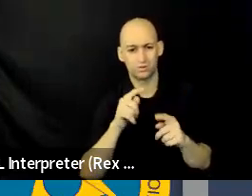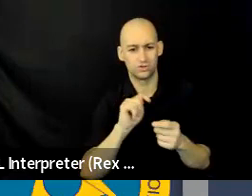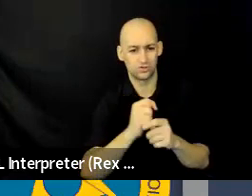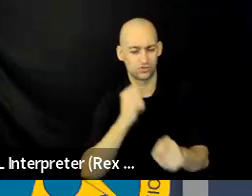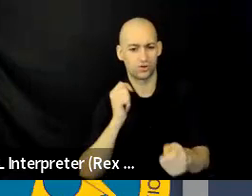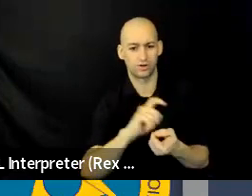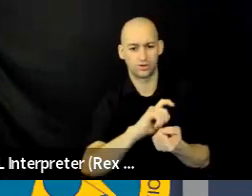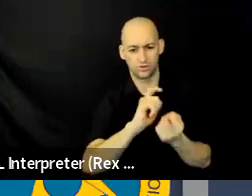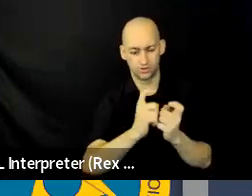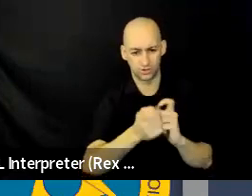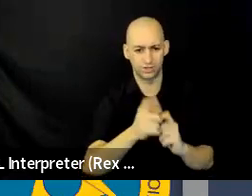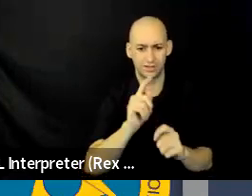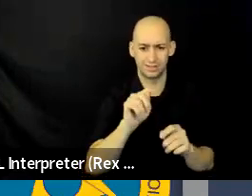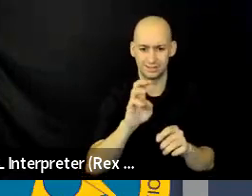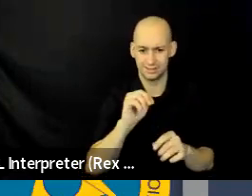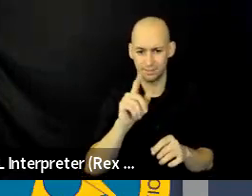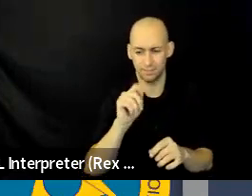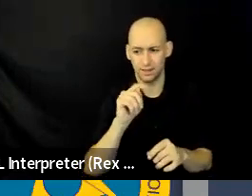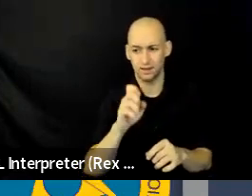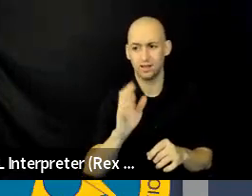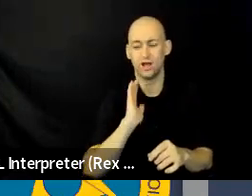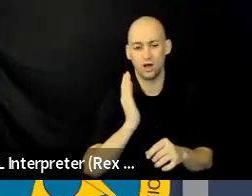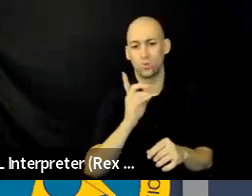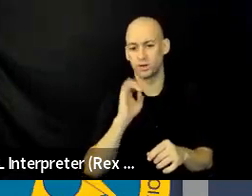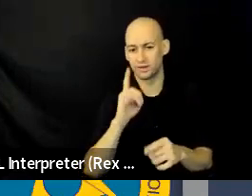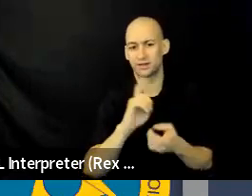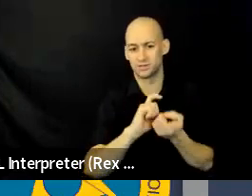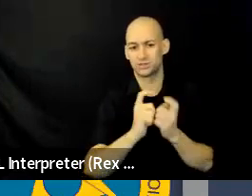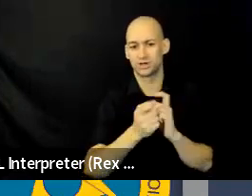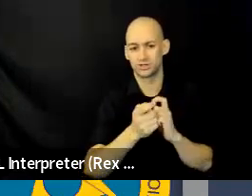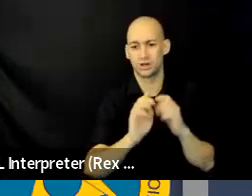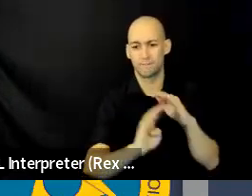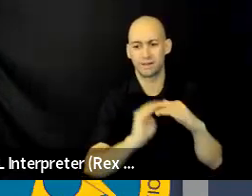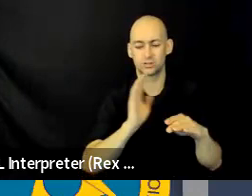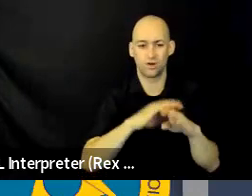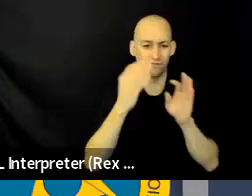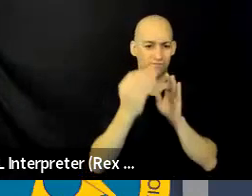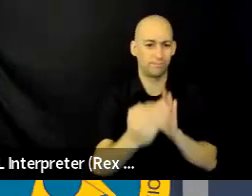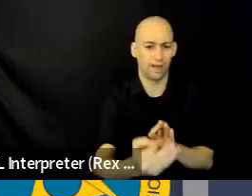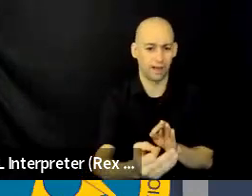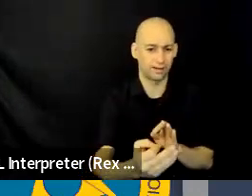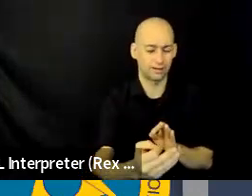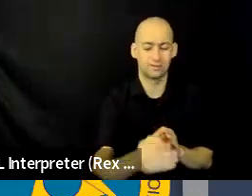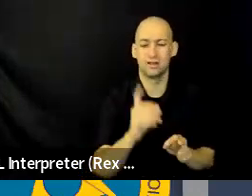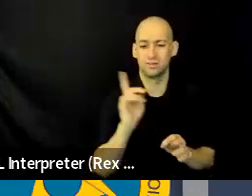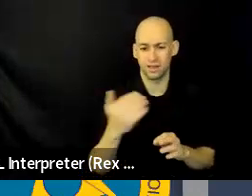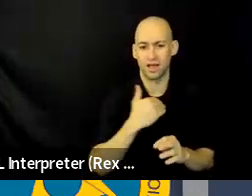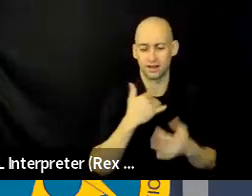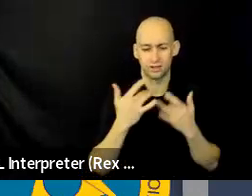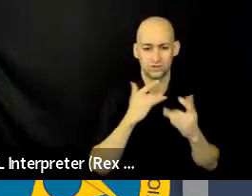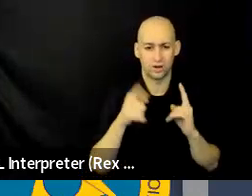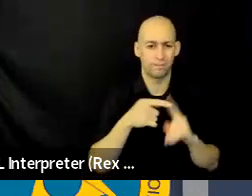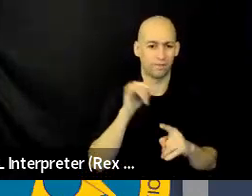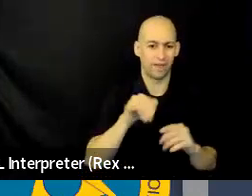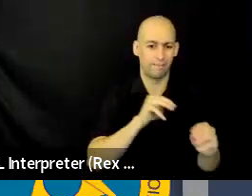did make some modifications based on the property owner's feedback at some point about some of their concerns in terms of that movement